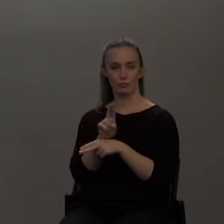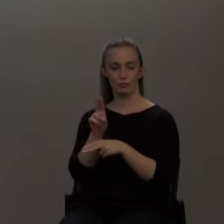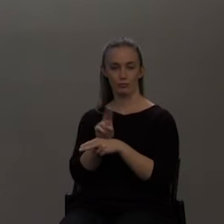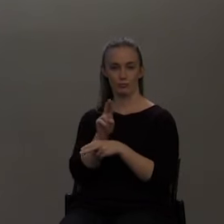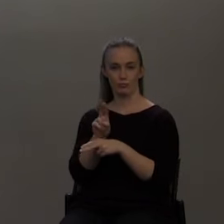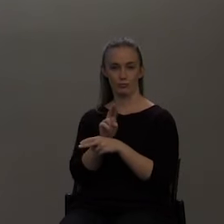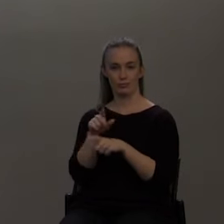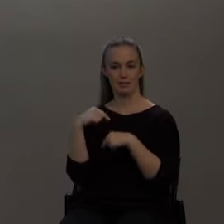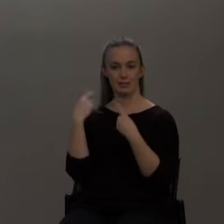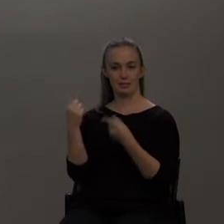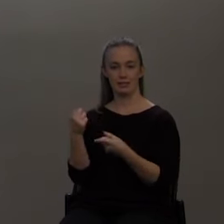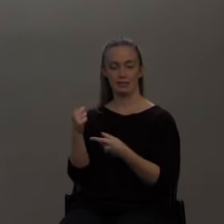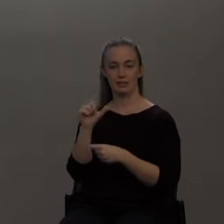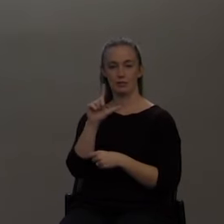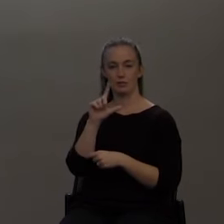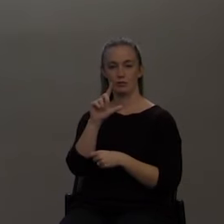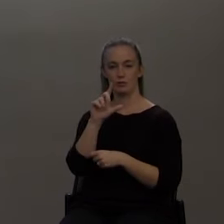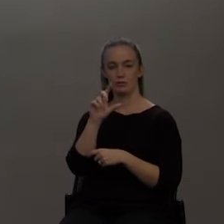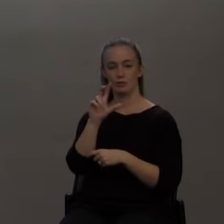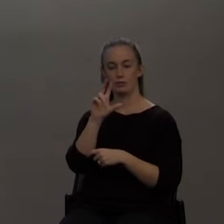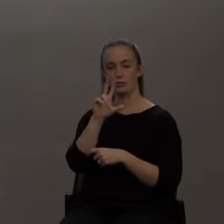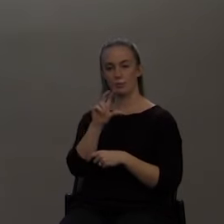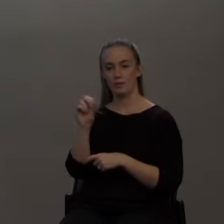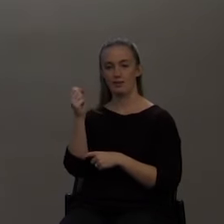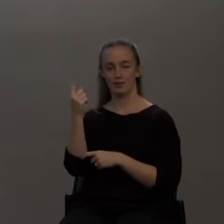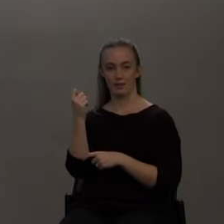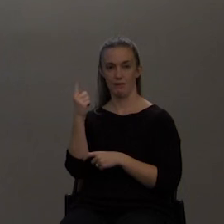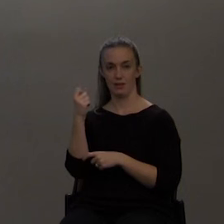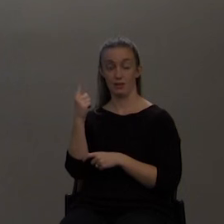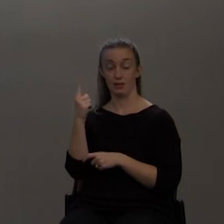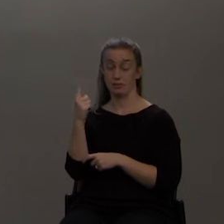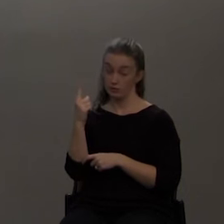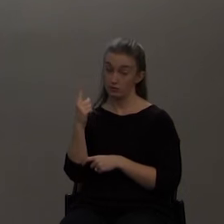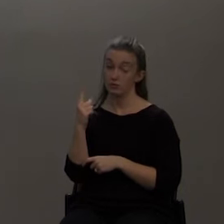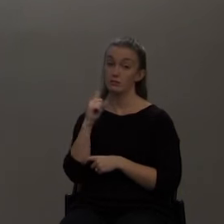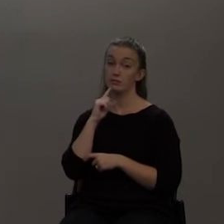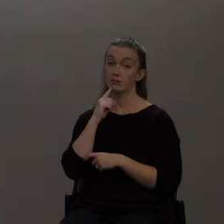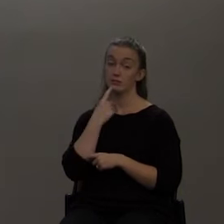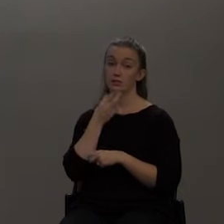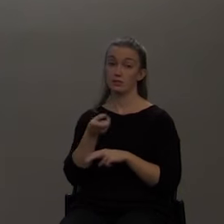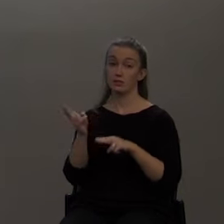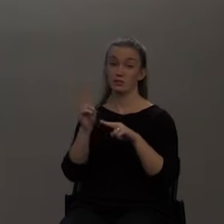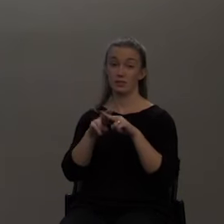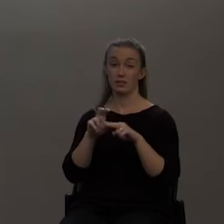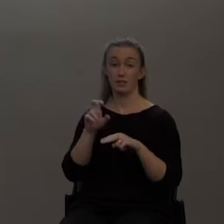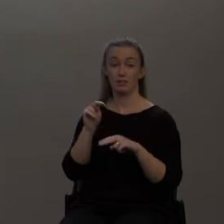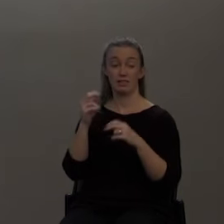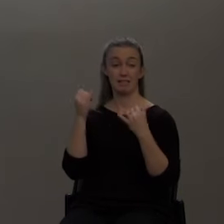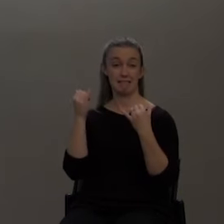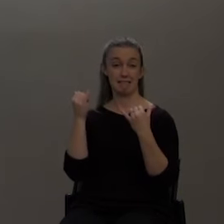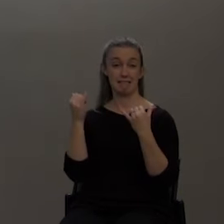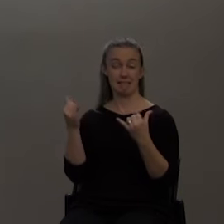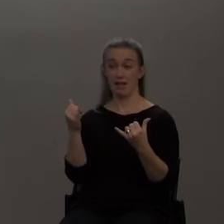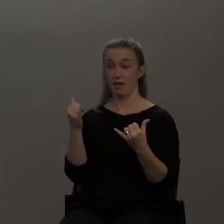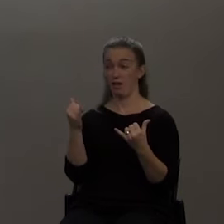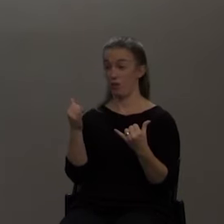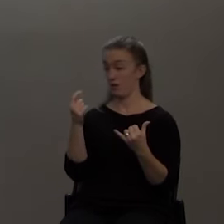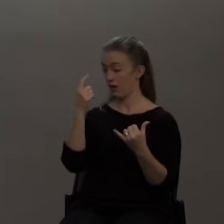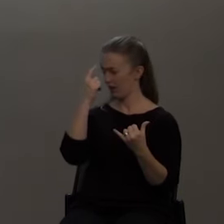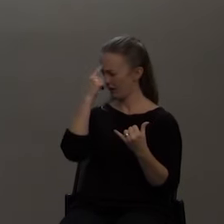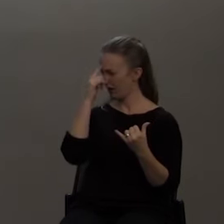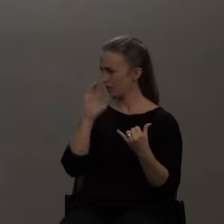rates since 2011, a notable increase, and have actually exceeded the point around, I believe